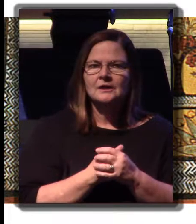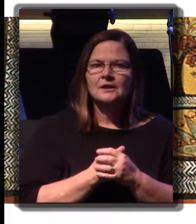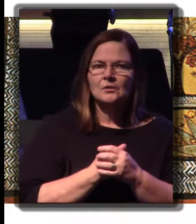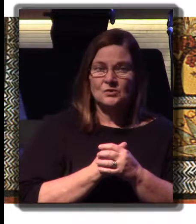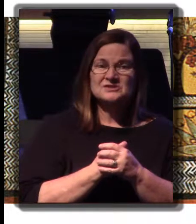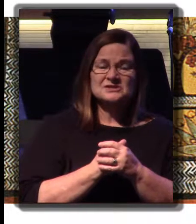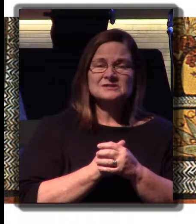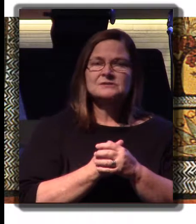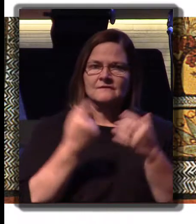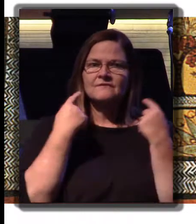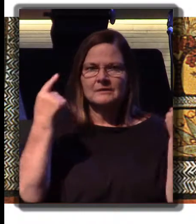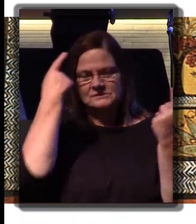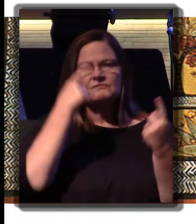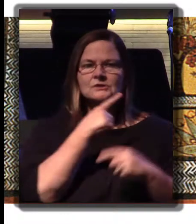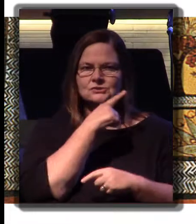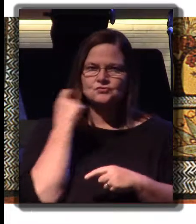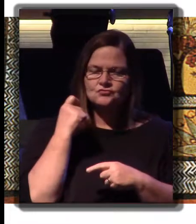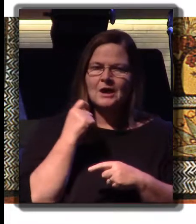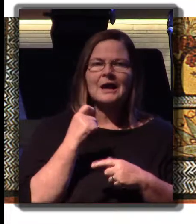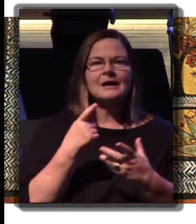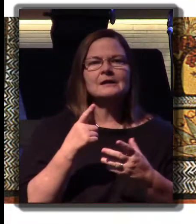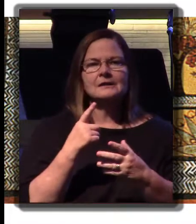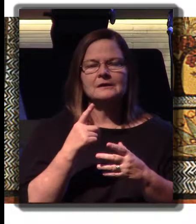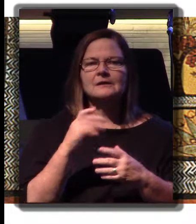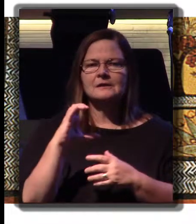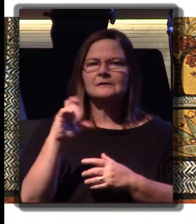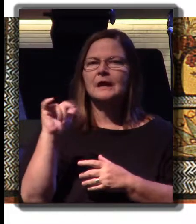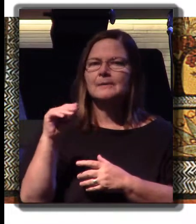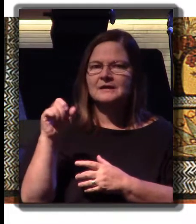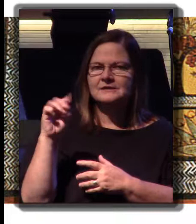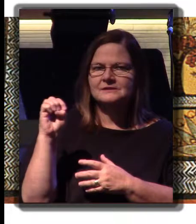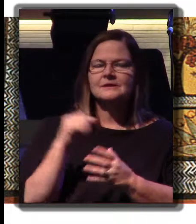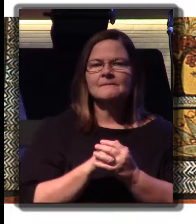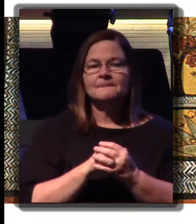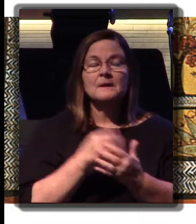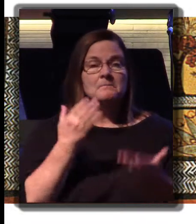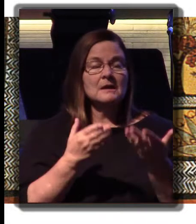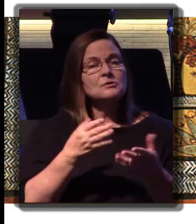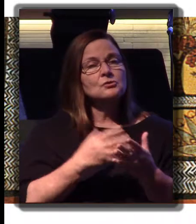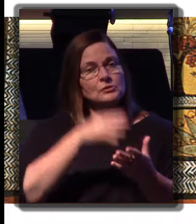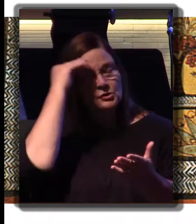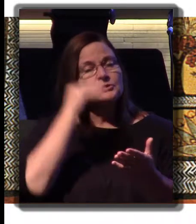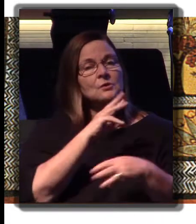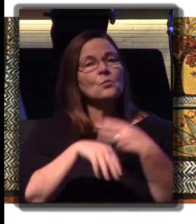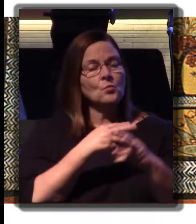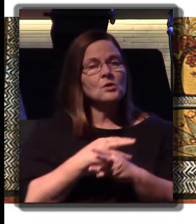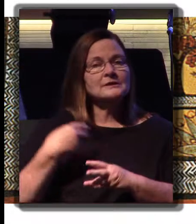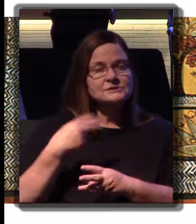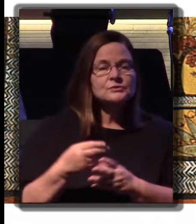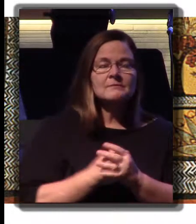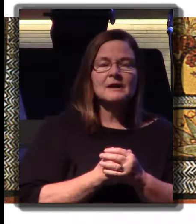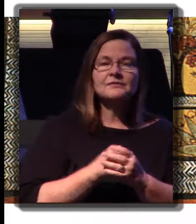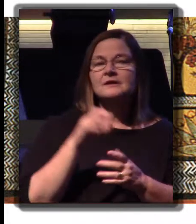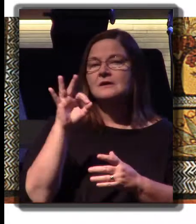ancient world, which is often known for its arid, dry, desert-like climate. And yet,